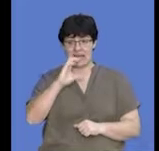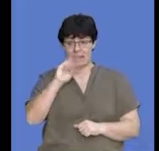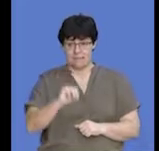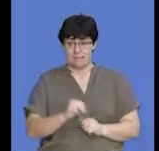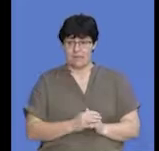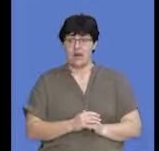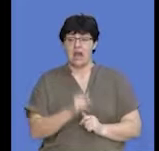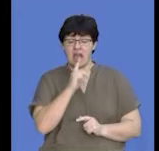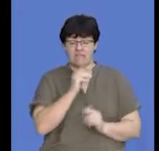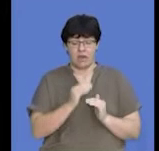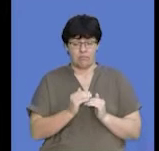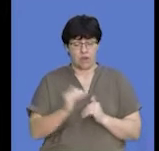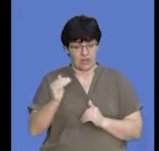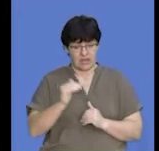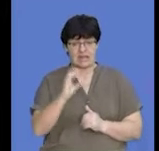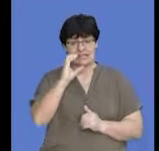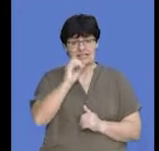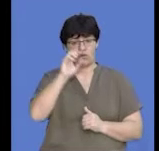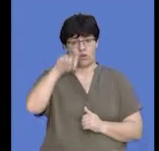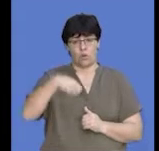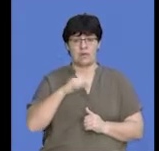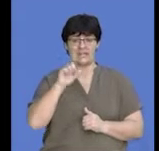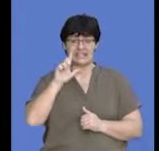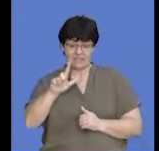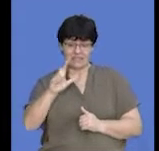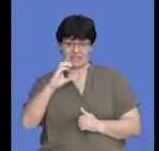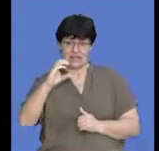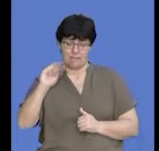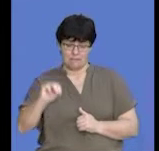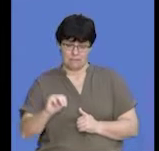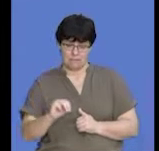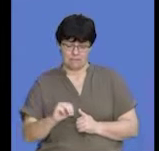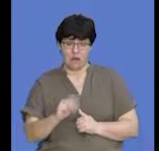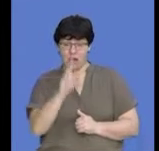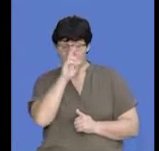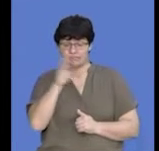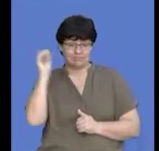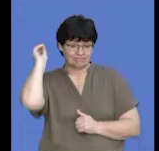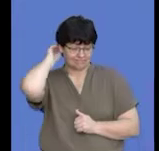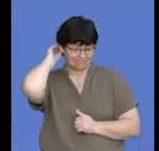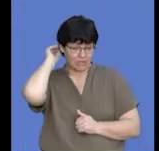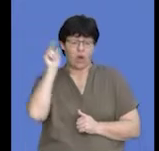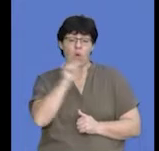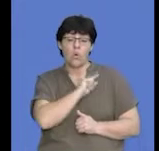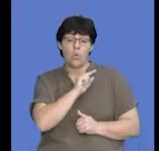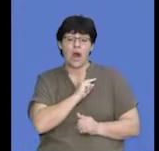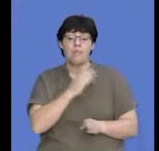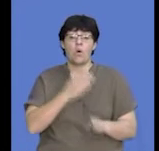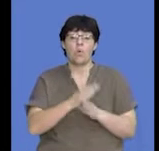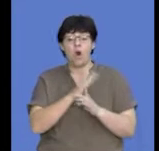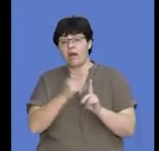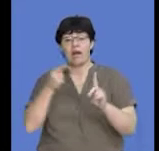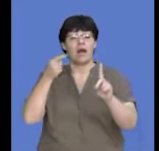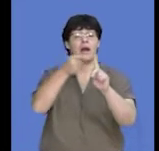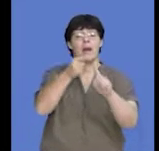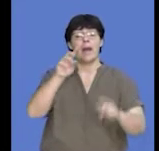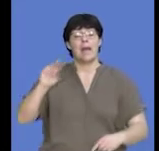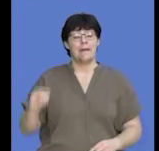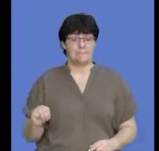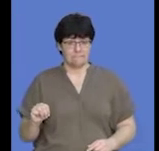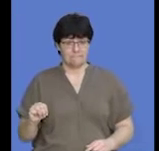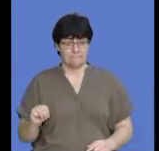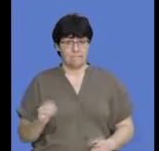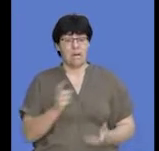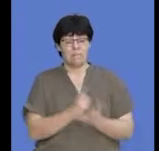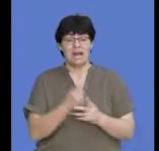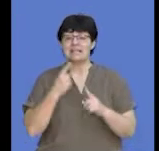the breadth, 0,7 centimeters. Note the following. Because I'm working towards meters, I